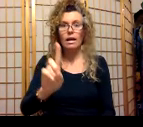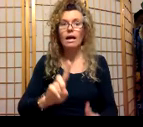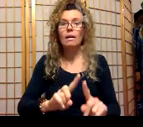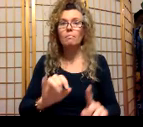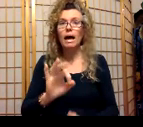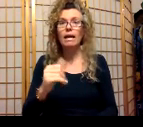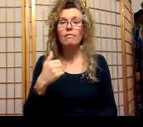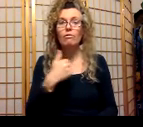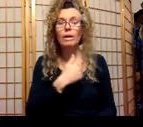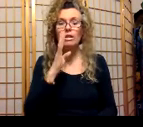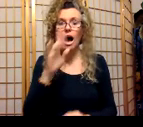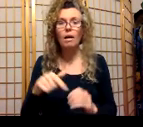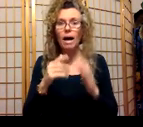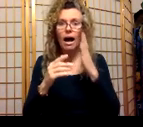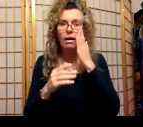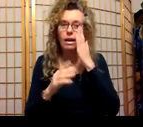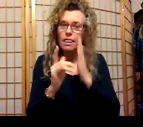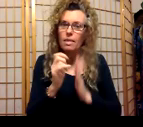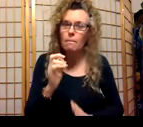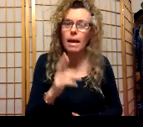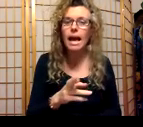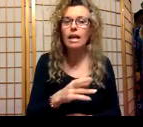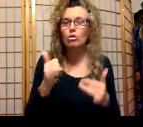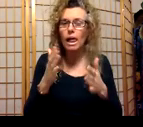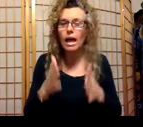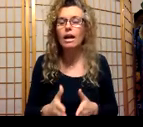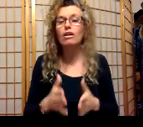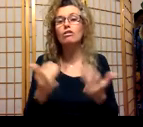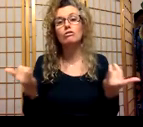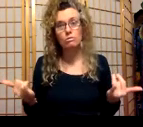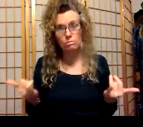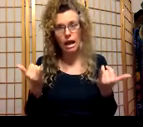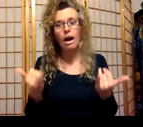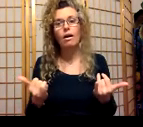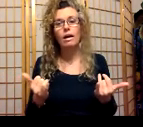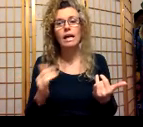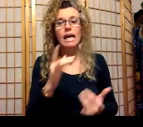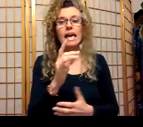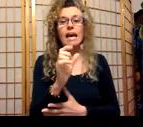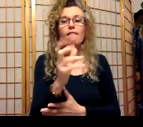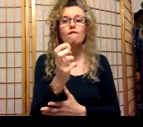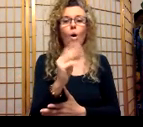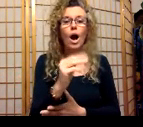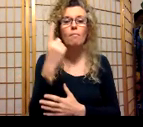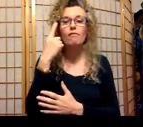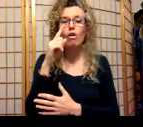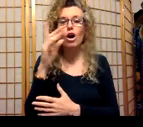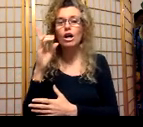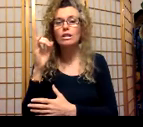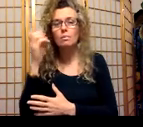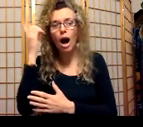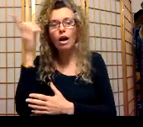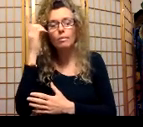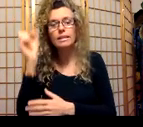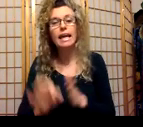But if we talk about the major players who are on stage now, because even Forum for Democracy can count themselves lucky if